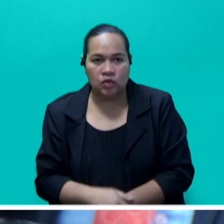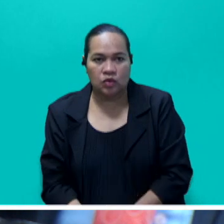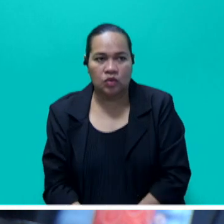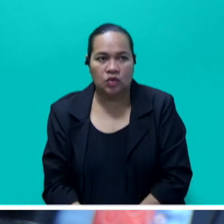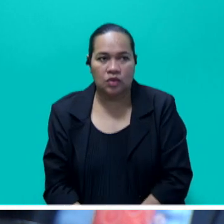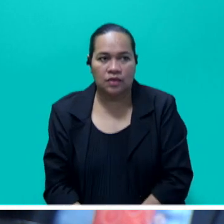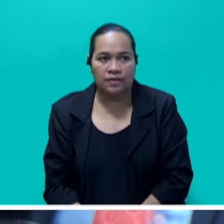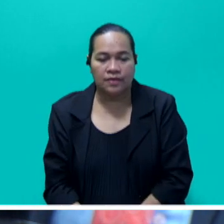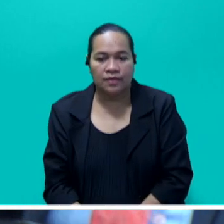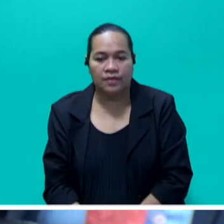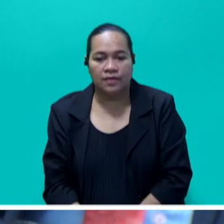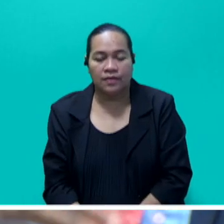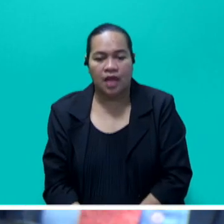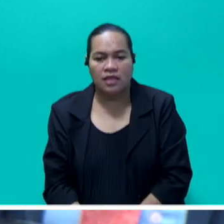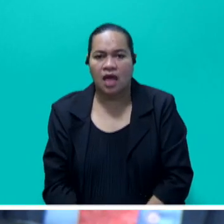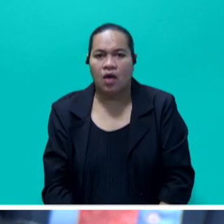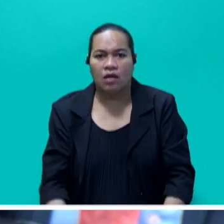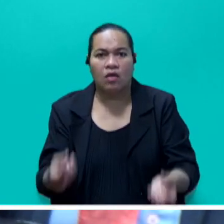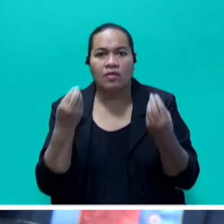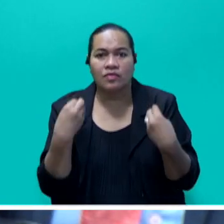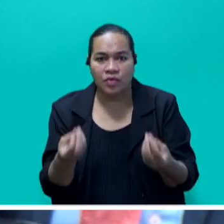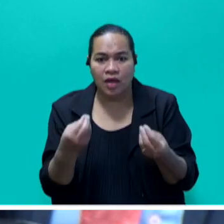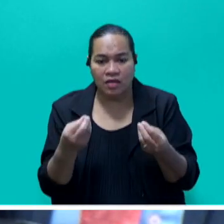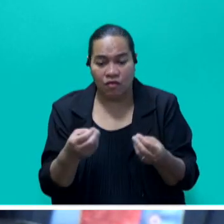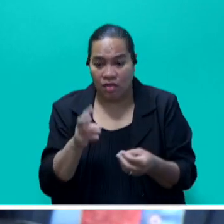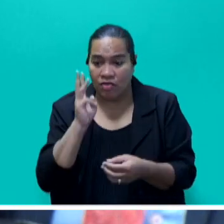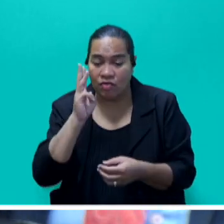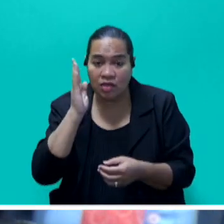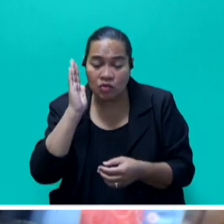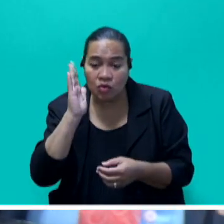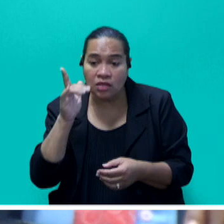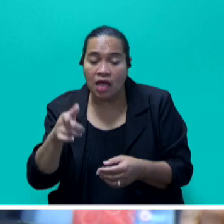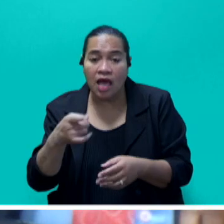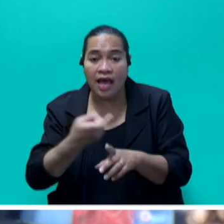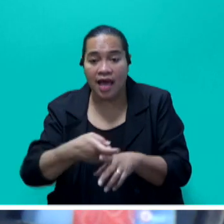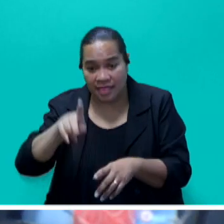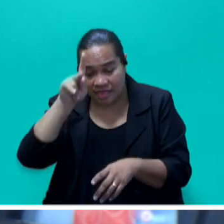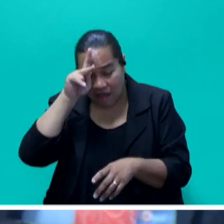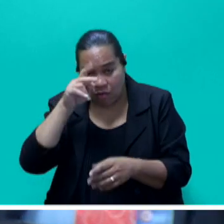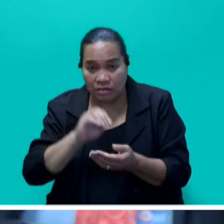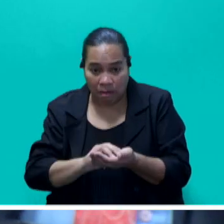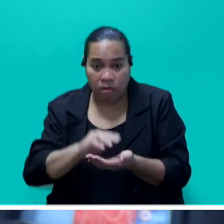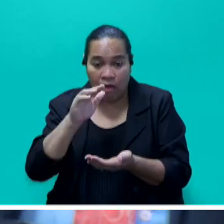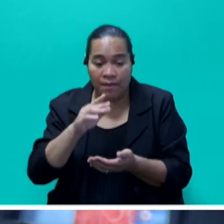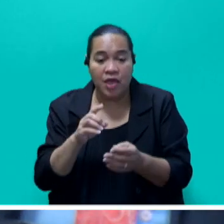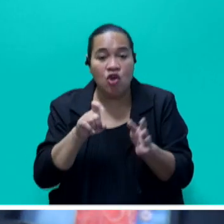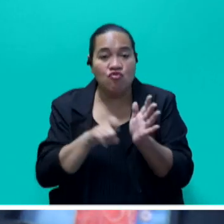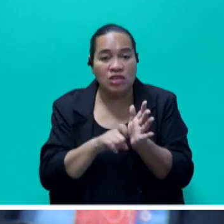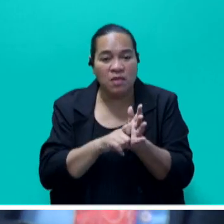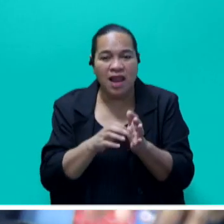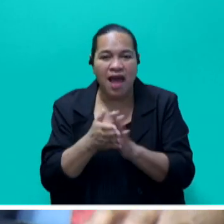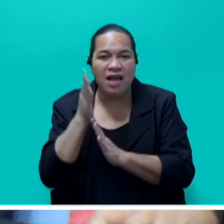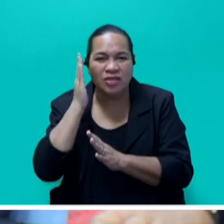The cost of damages sustained by all 3 schools were substantial. Richmond High School had